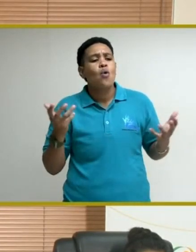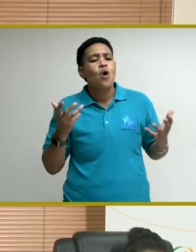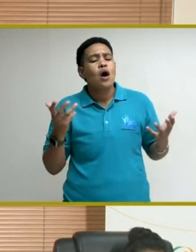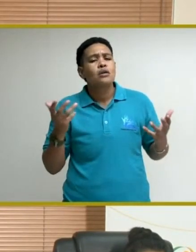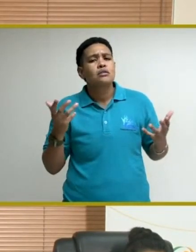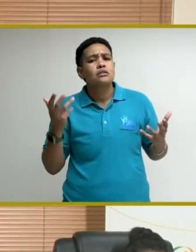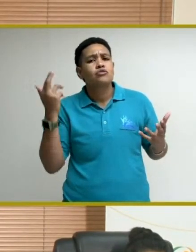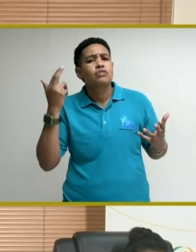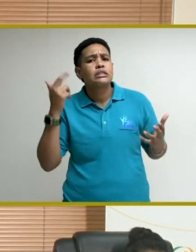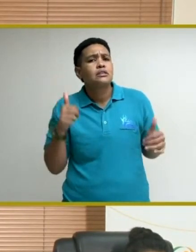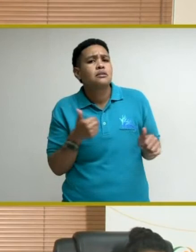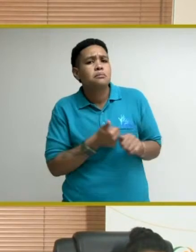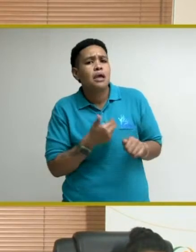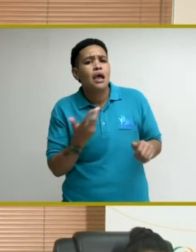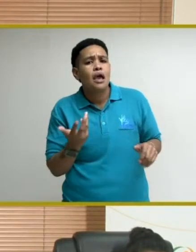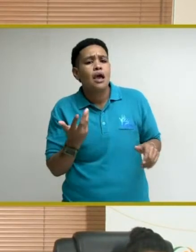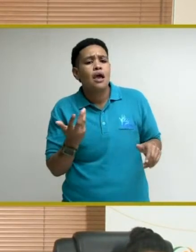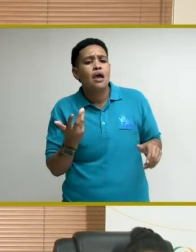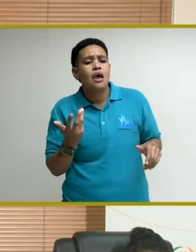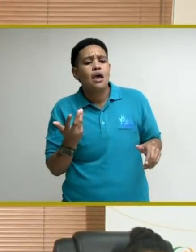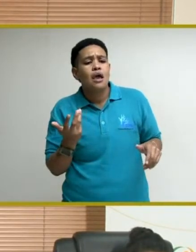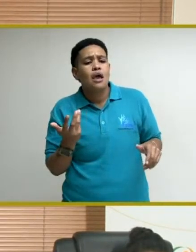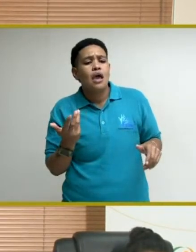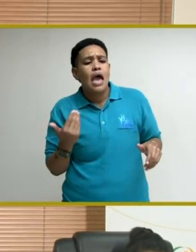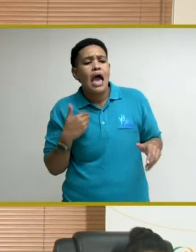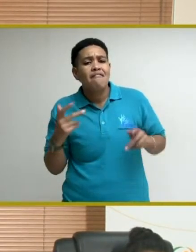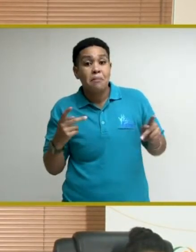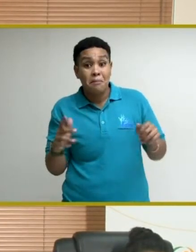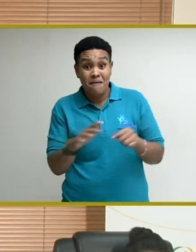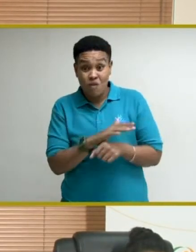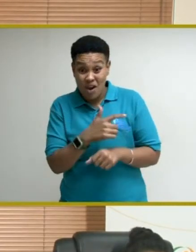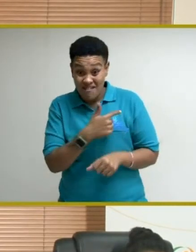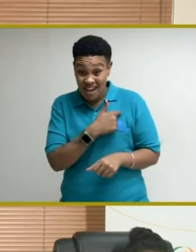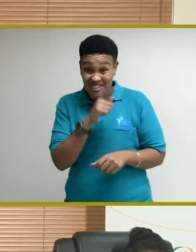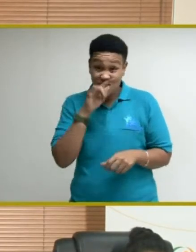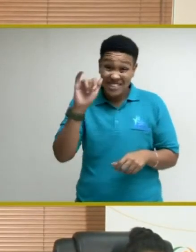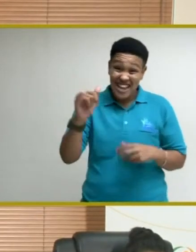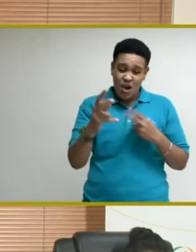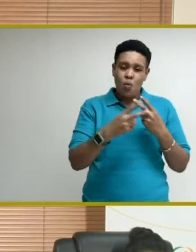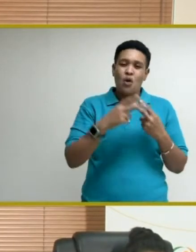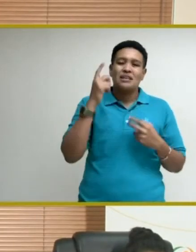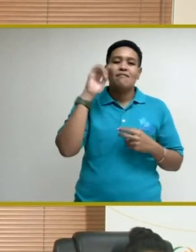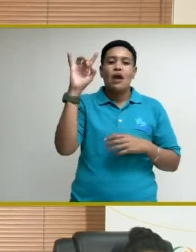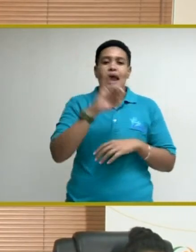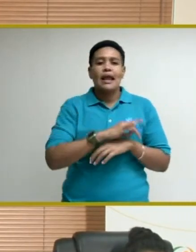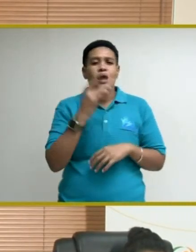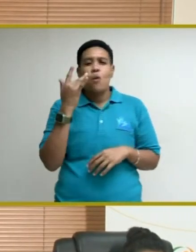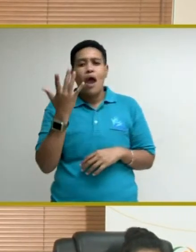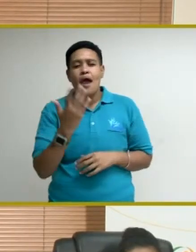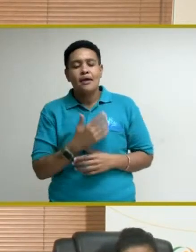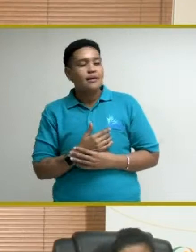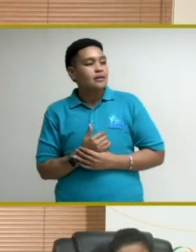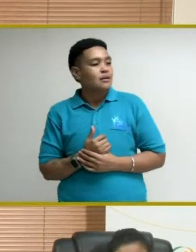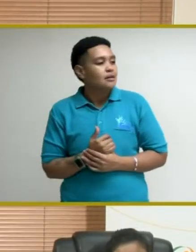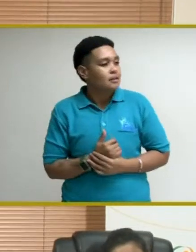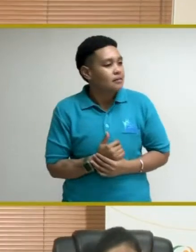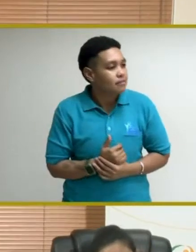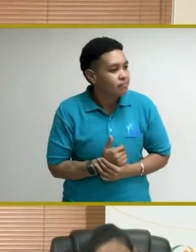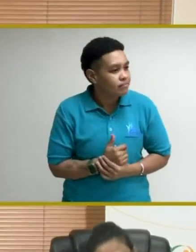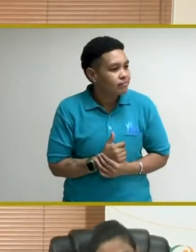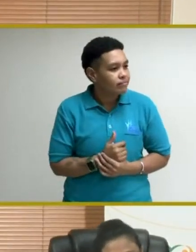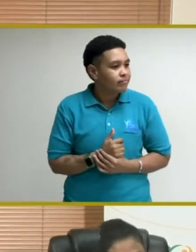justification or the reasoning behind the having persons fully vaccinated to quarantine for 8 days.